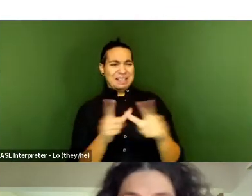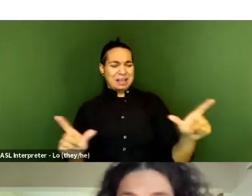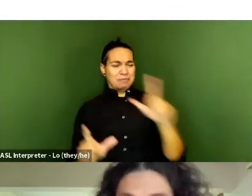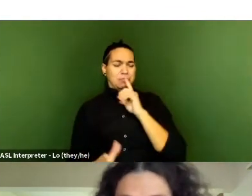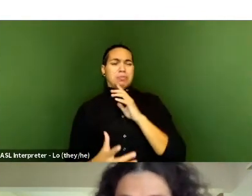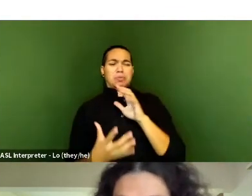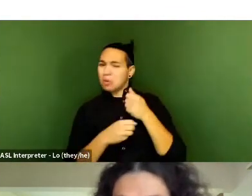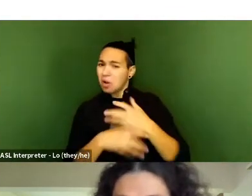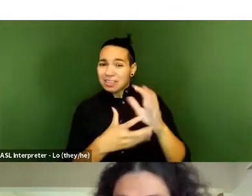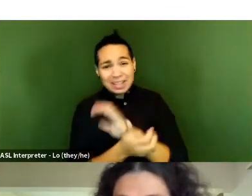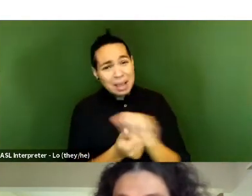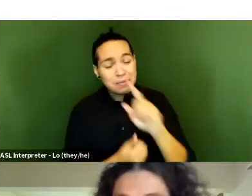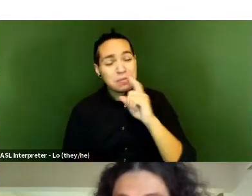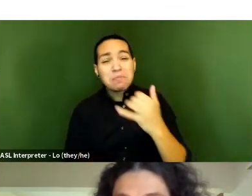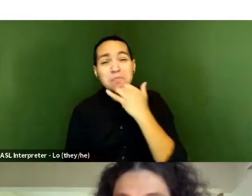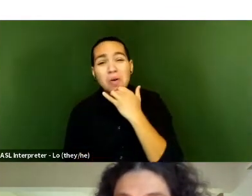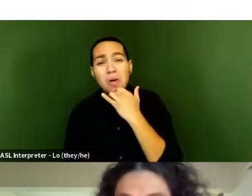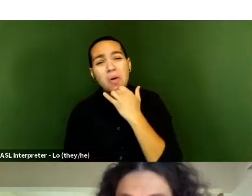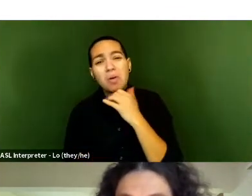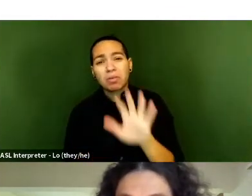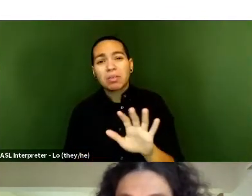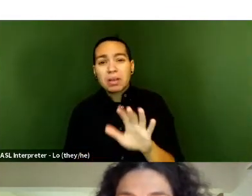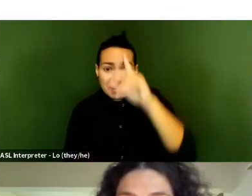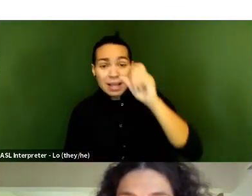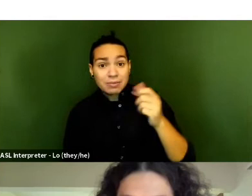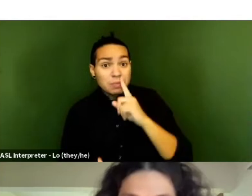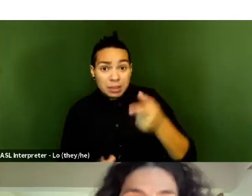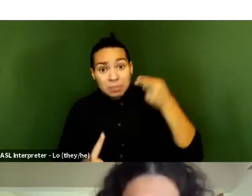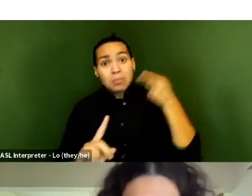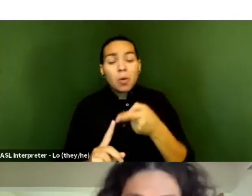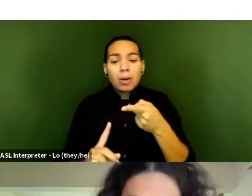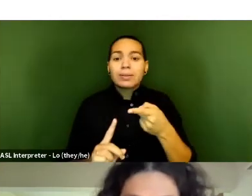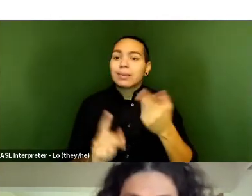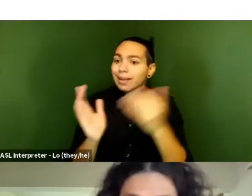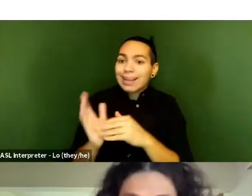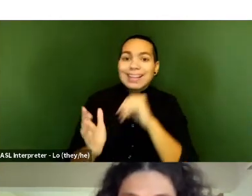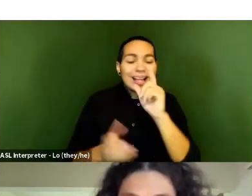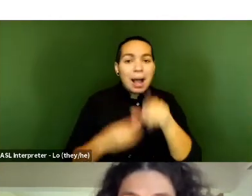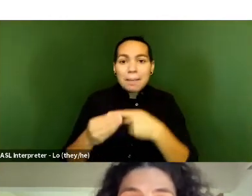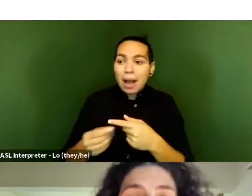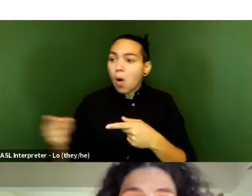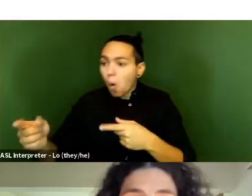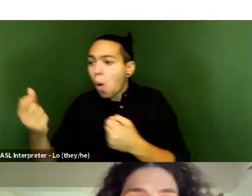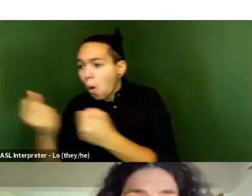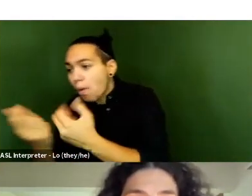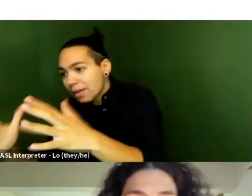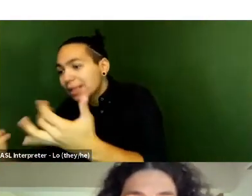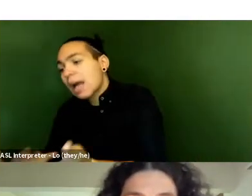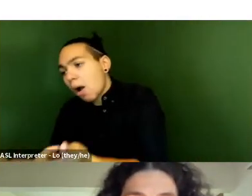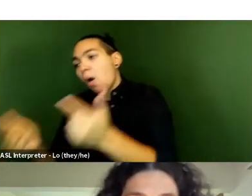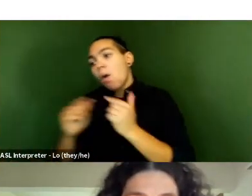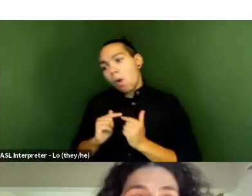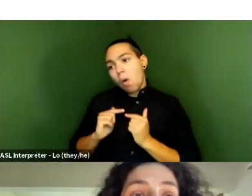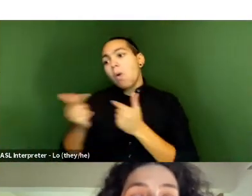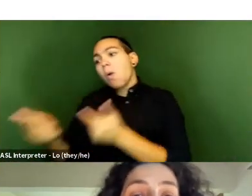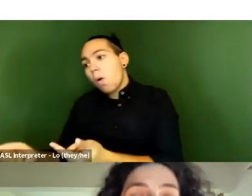wrong in many ways, because at the end of the day, it's not, again, as you said, it's not transactional and it's not conditional. And I would